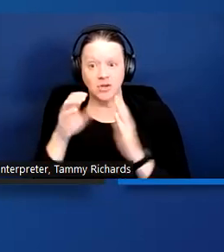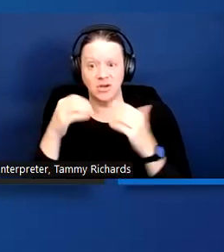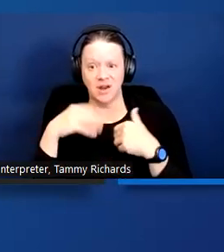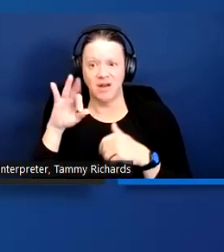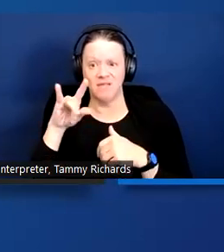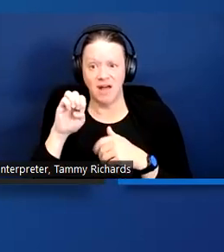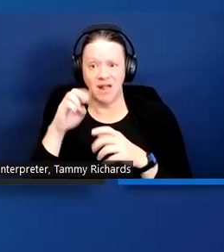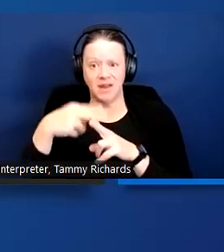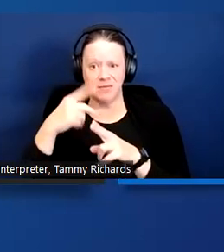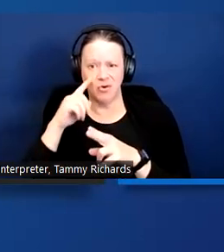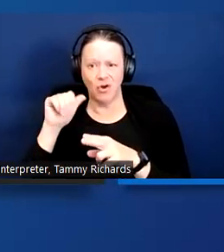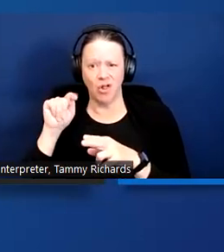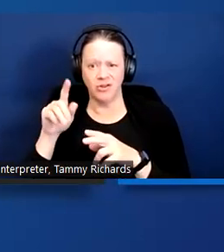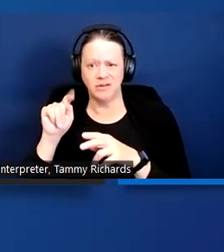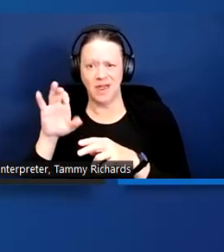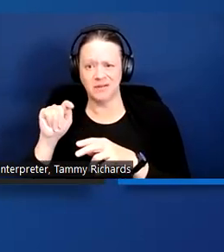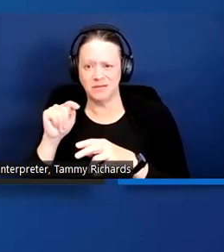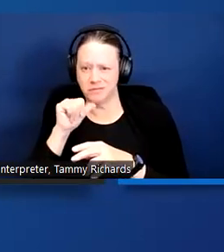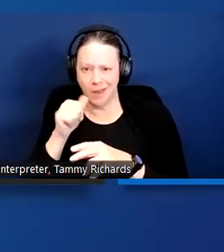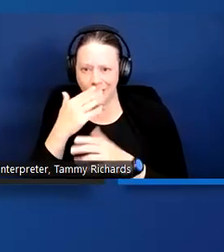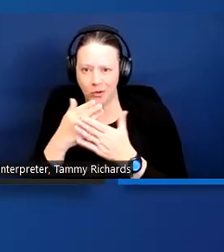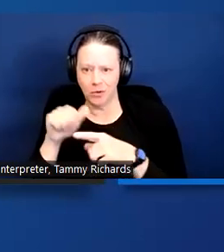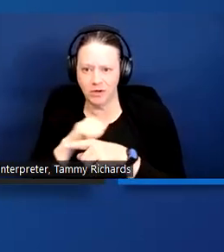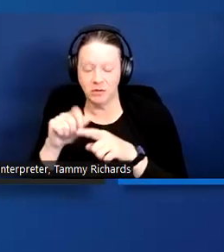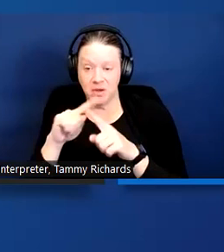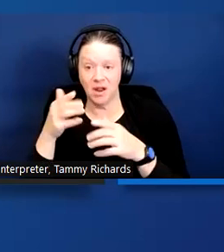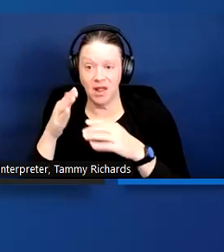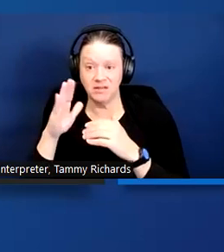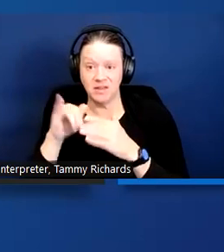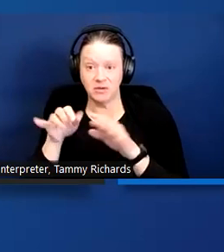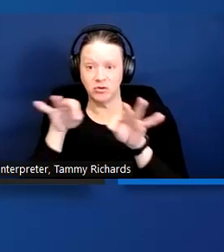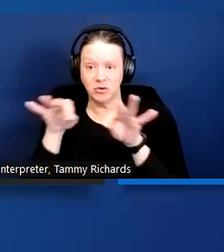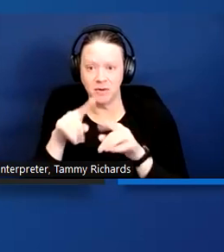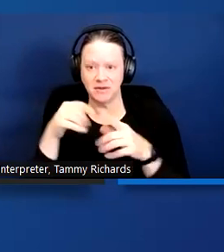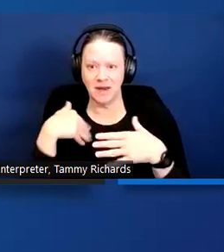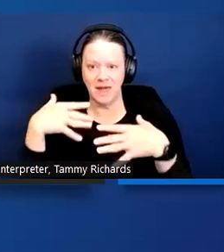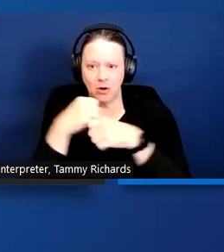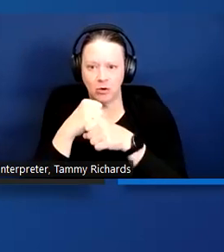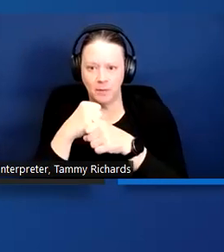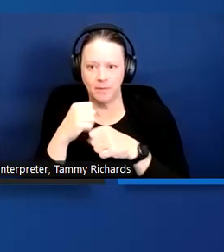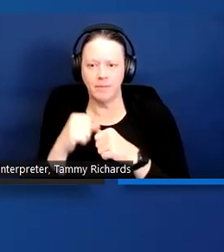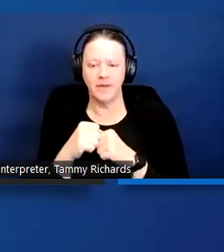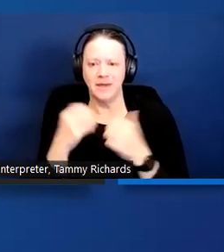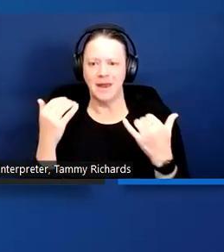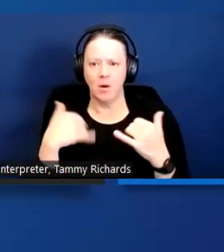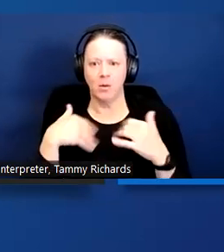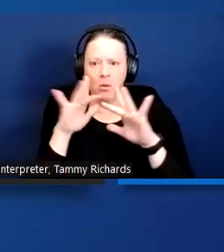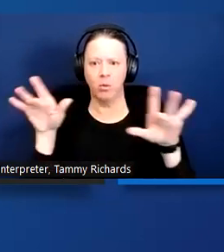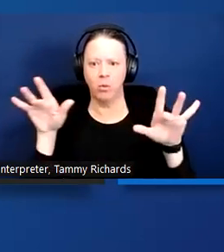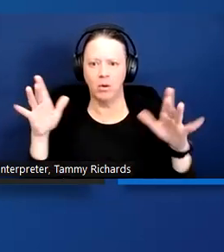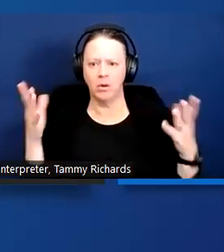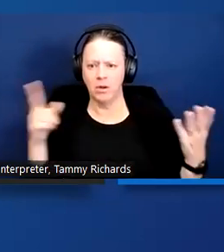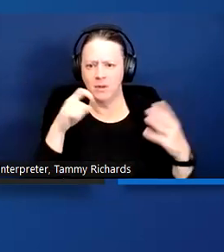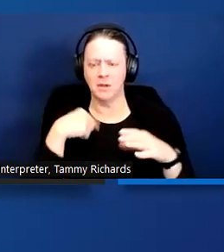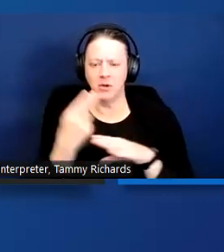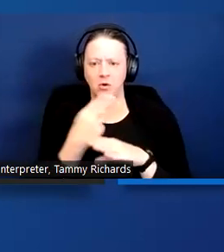which is bad practice, but the file name was at least descriptive because it had an acronym. Now I have nothing because I'm using